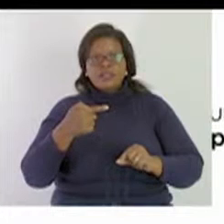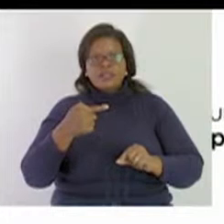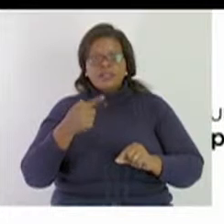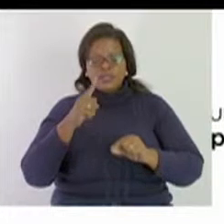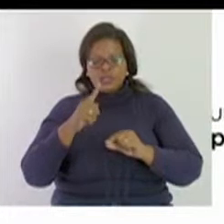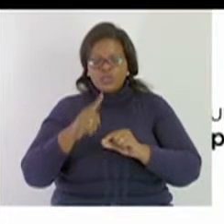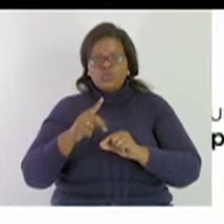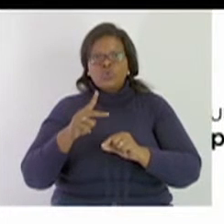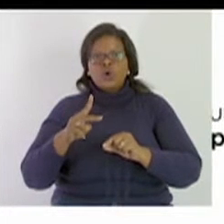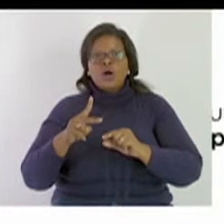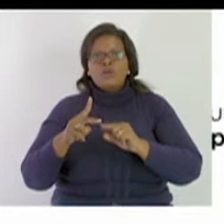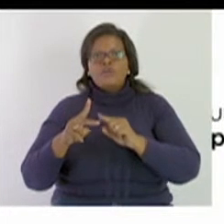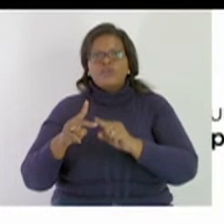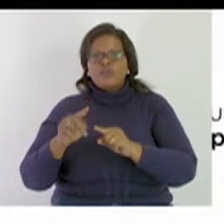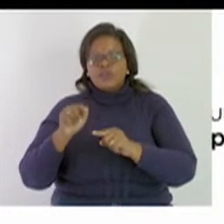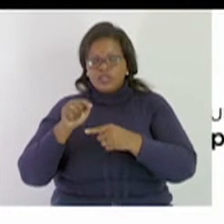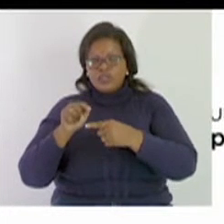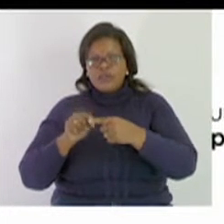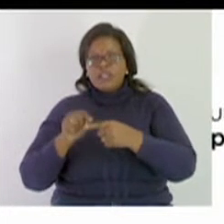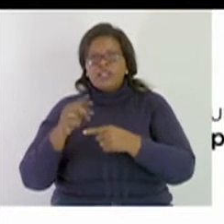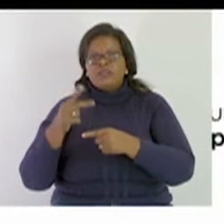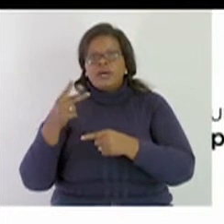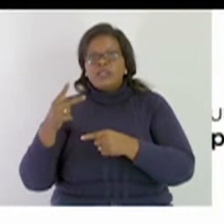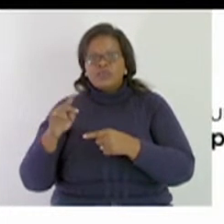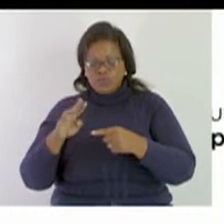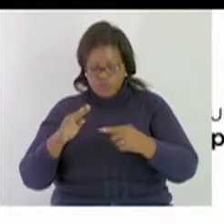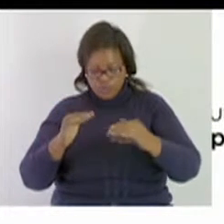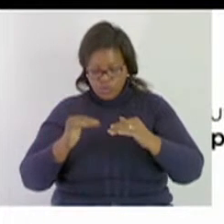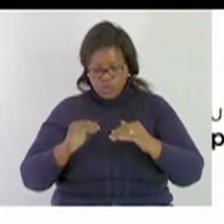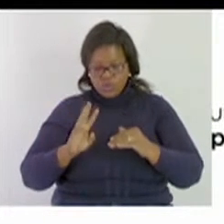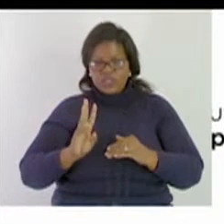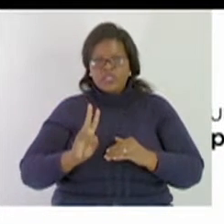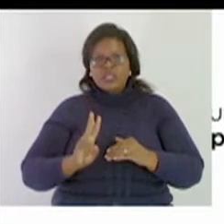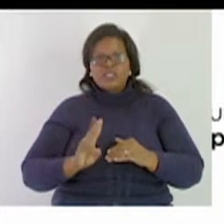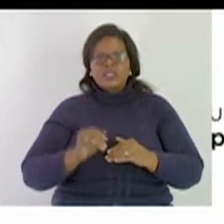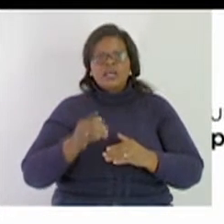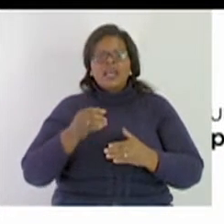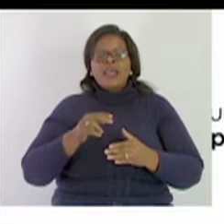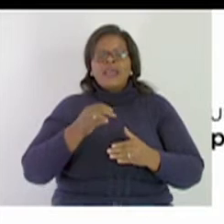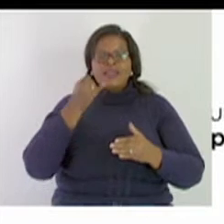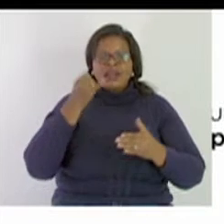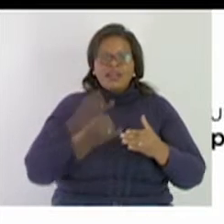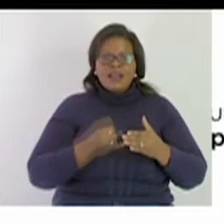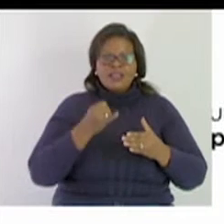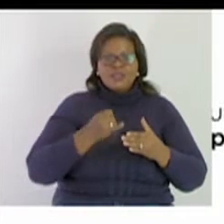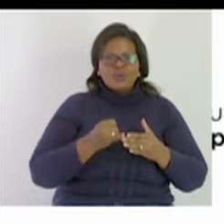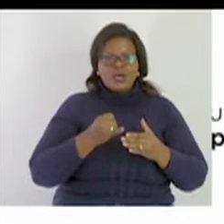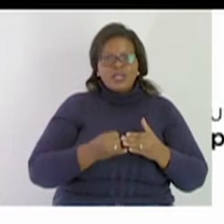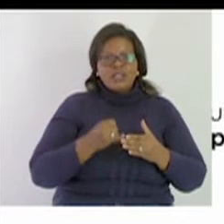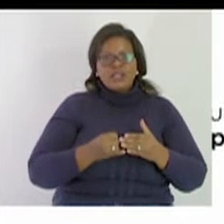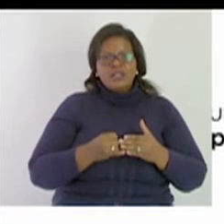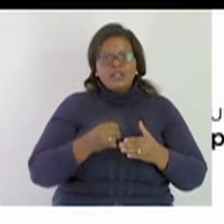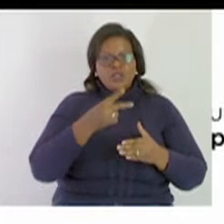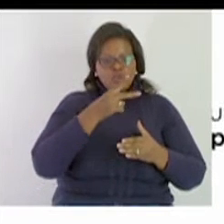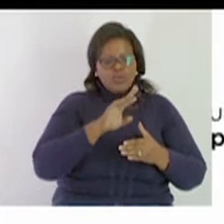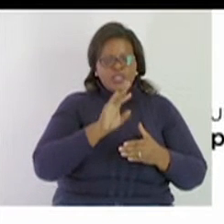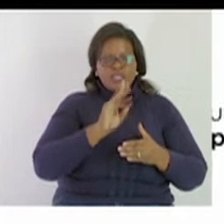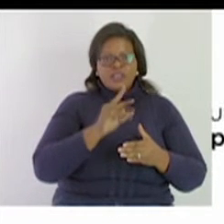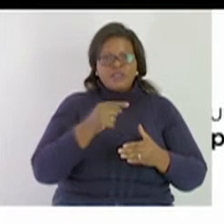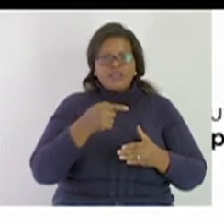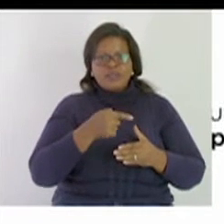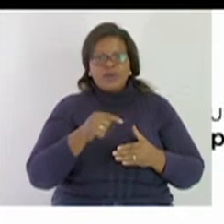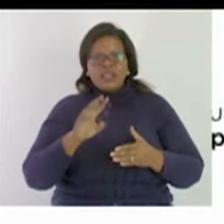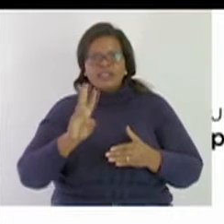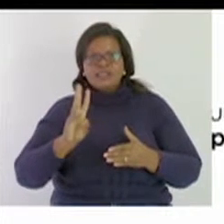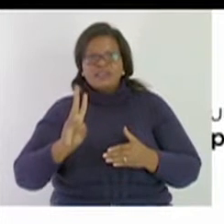by 2 is 6. And my last step is when I finalize my equation or